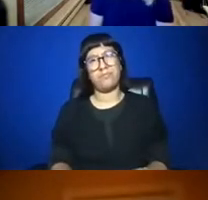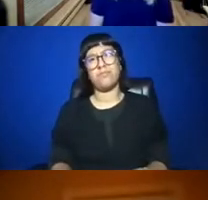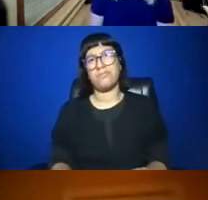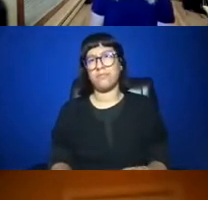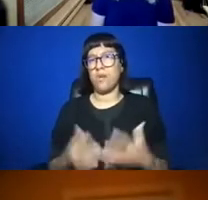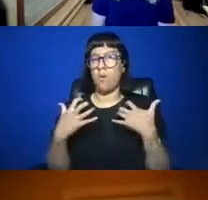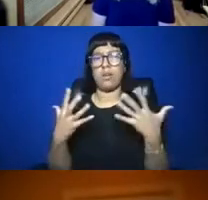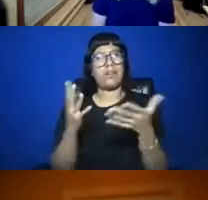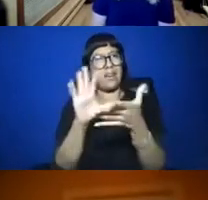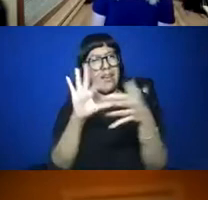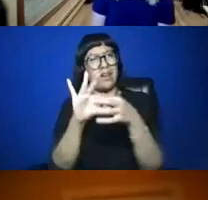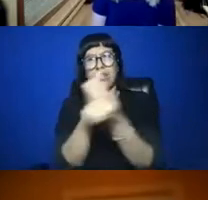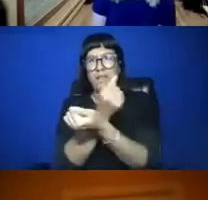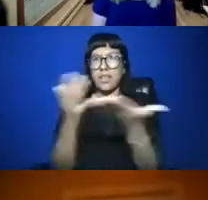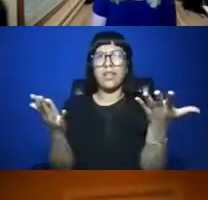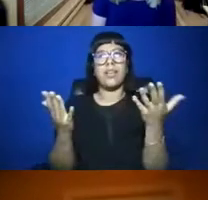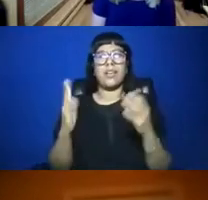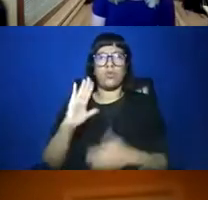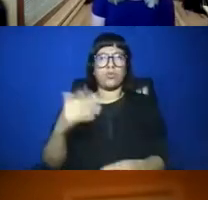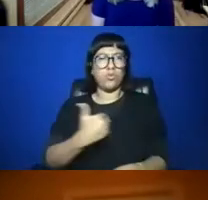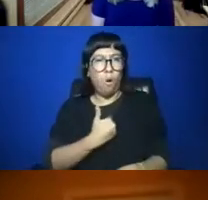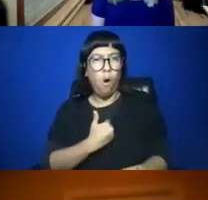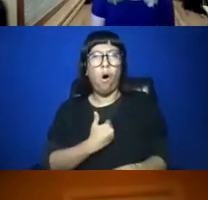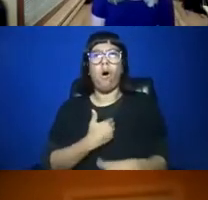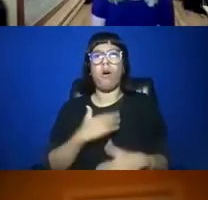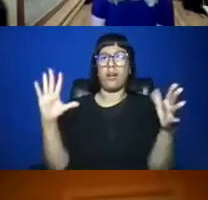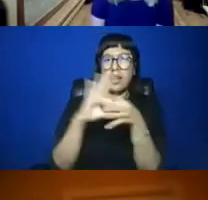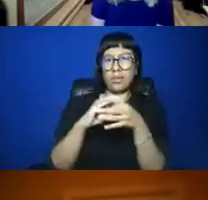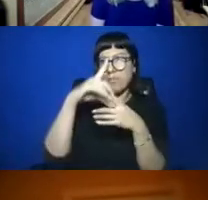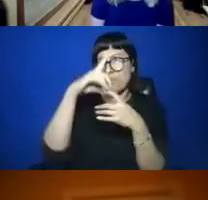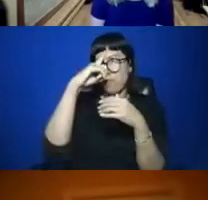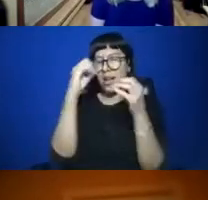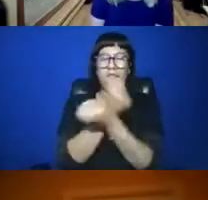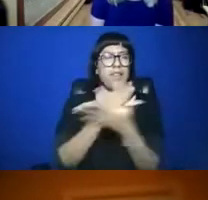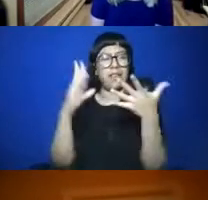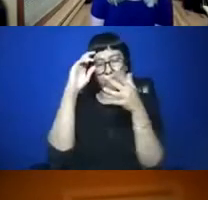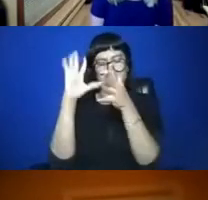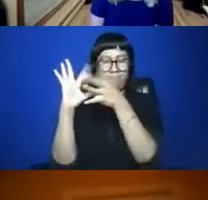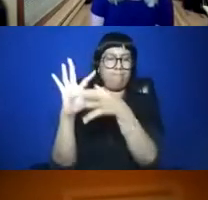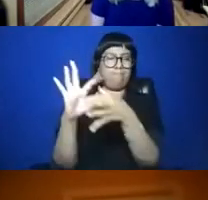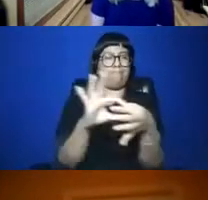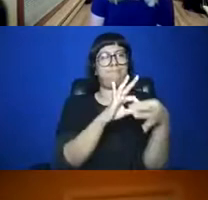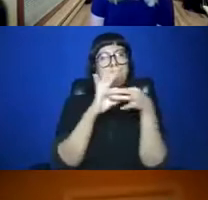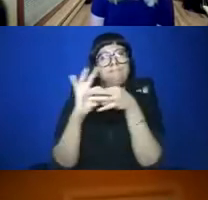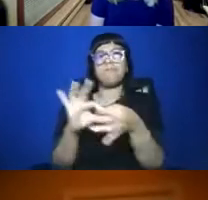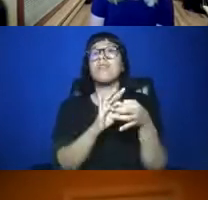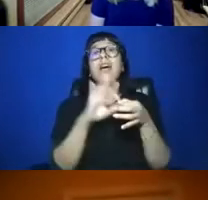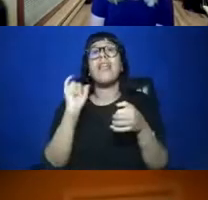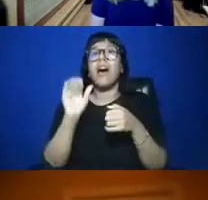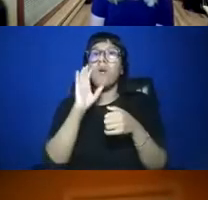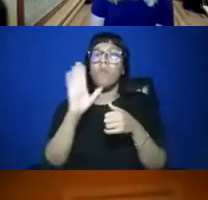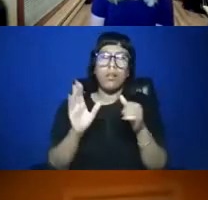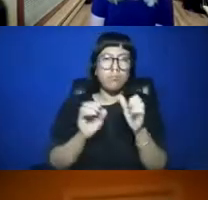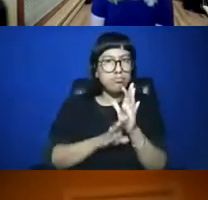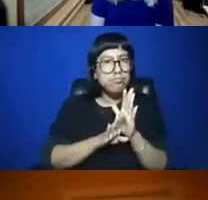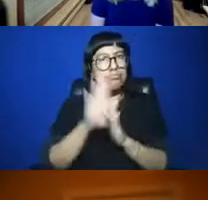everything, your soul, your brain connected, everything. That's you're gonna really grow up.